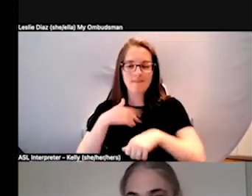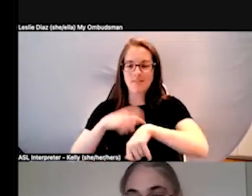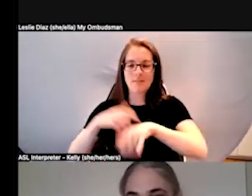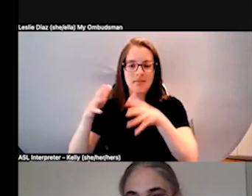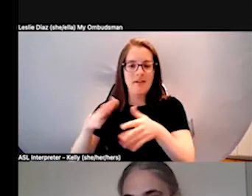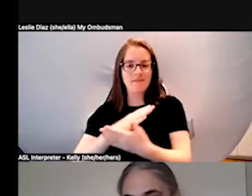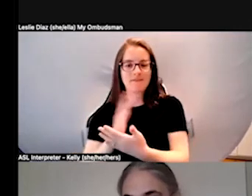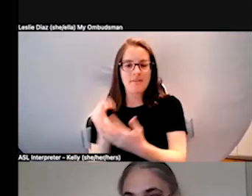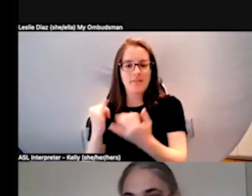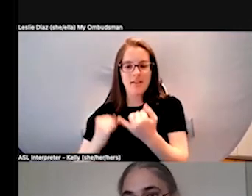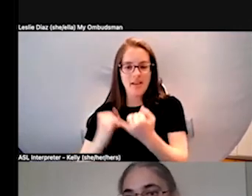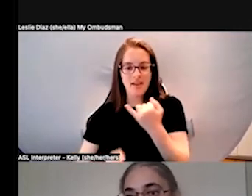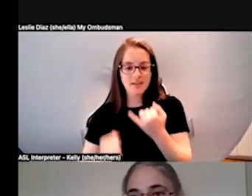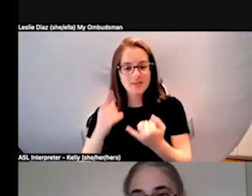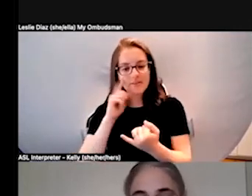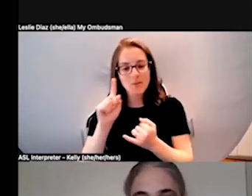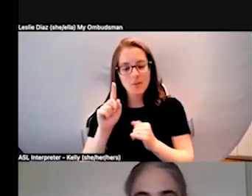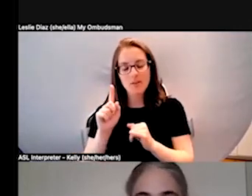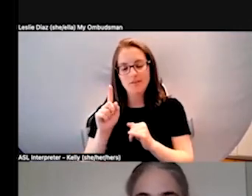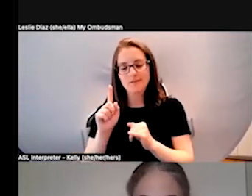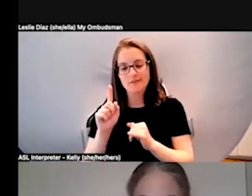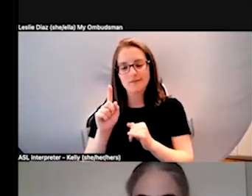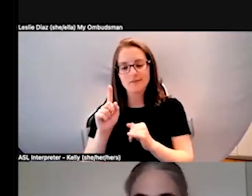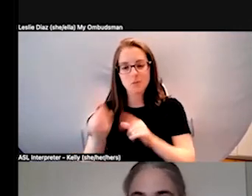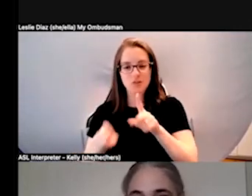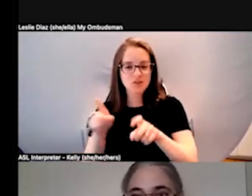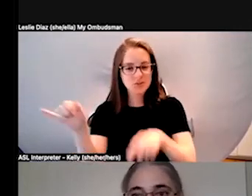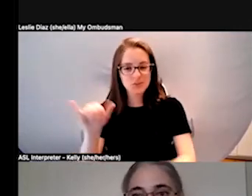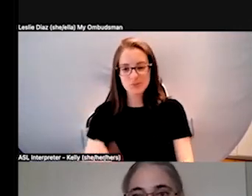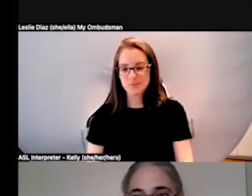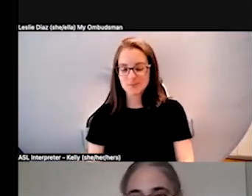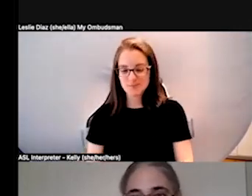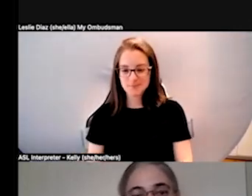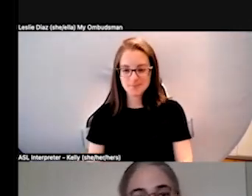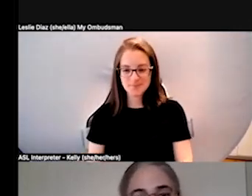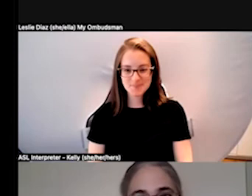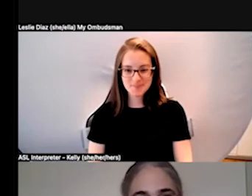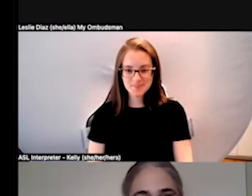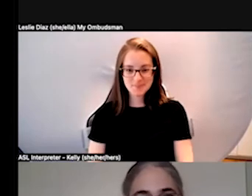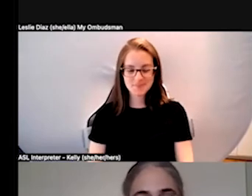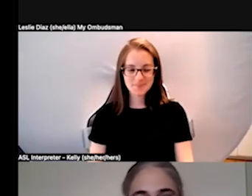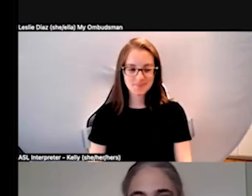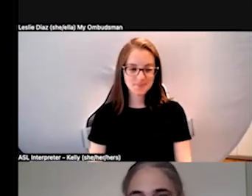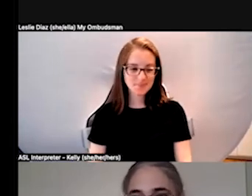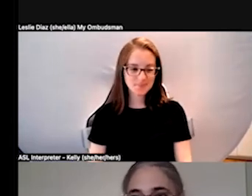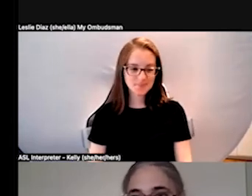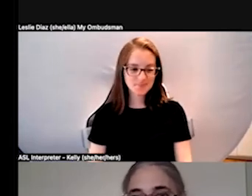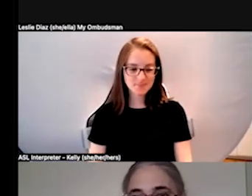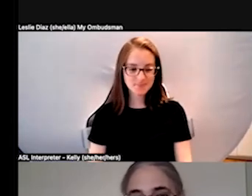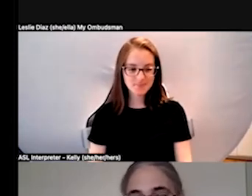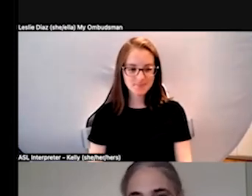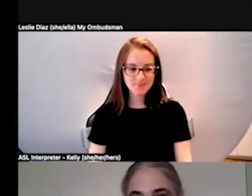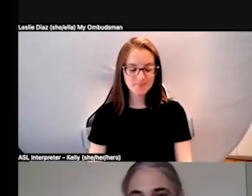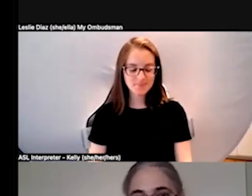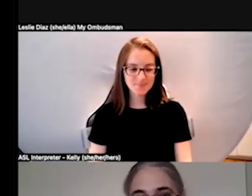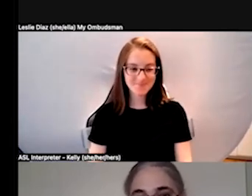time to address questions at the end of this panel. Okay. So without any further ado, let's talk a